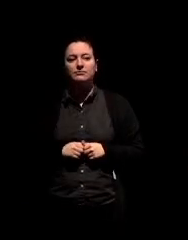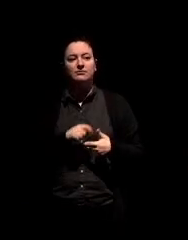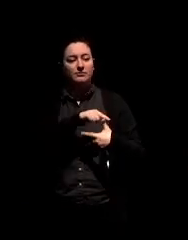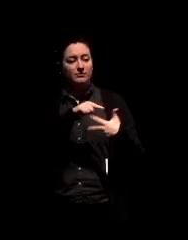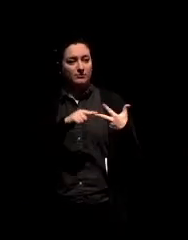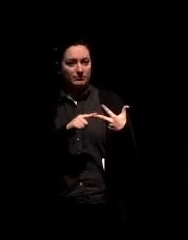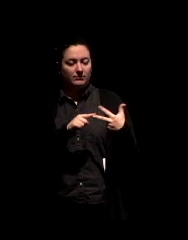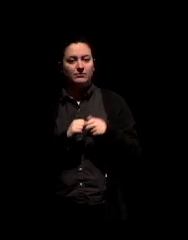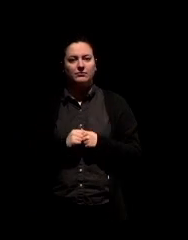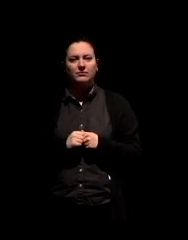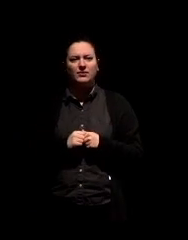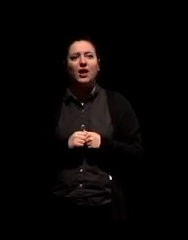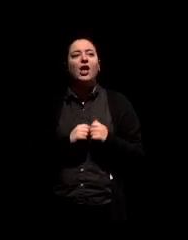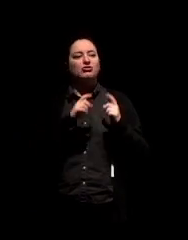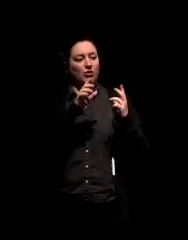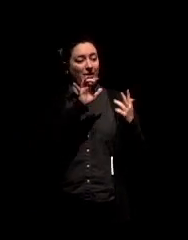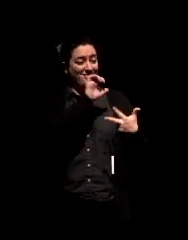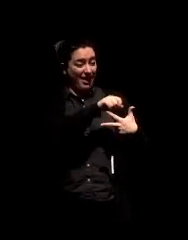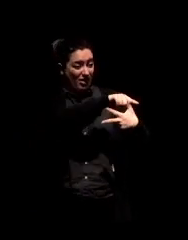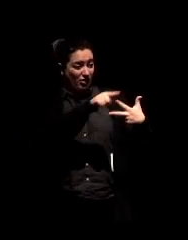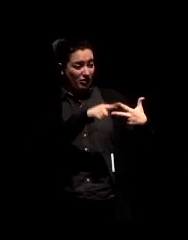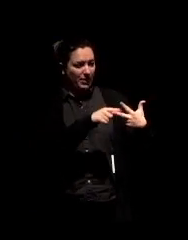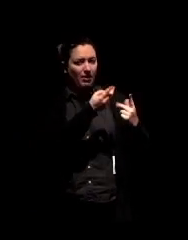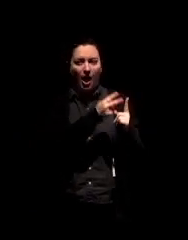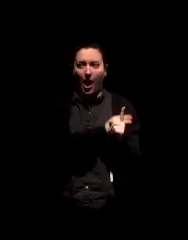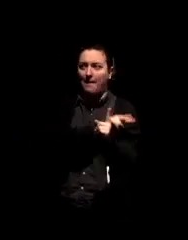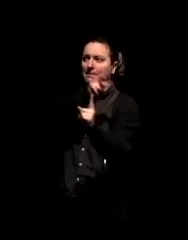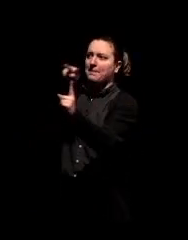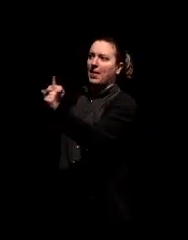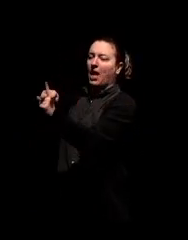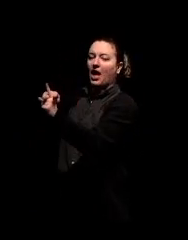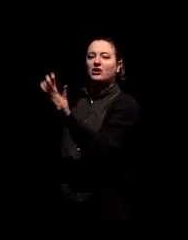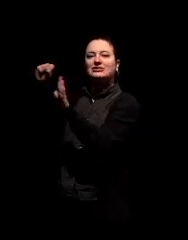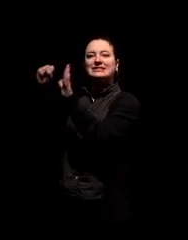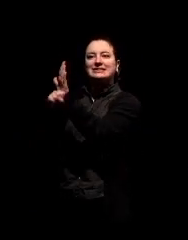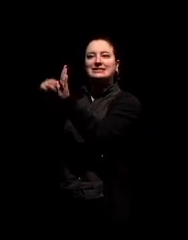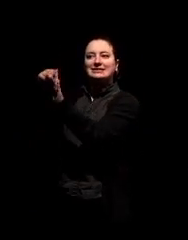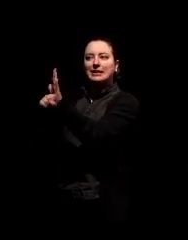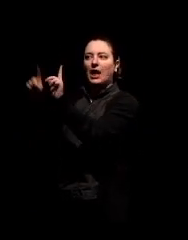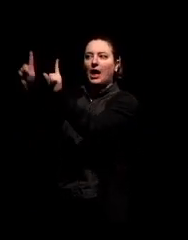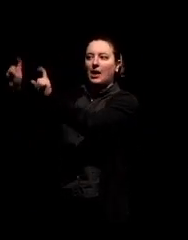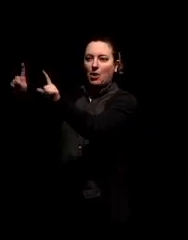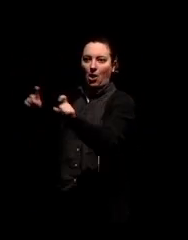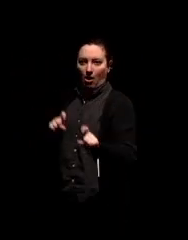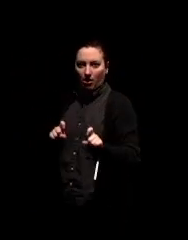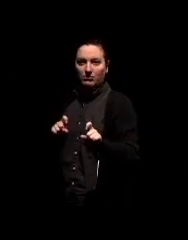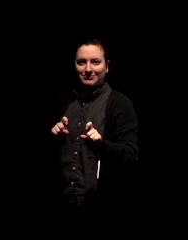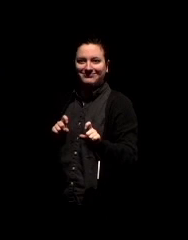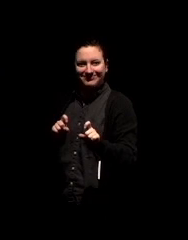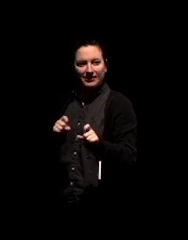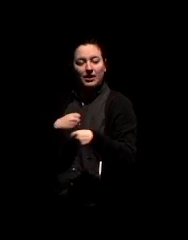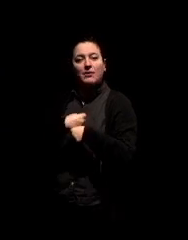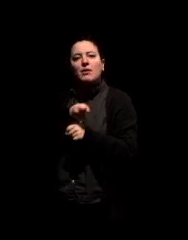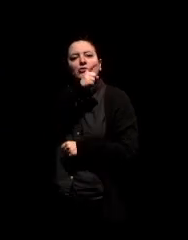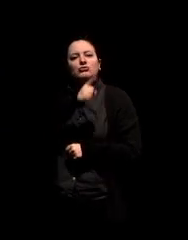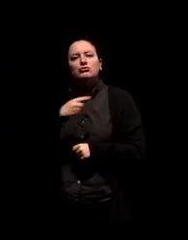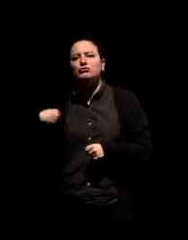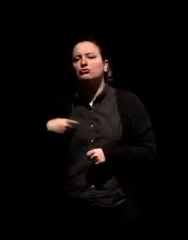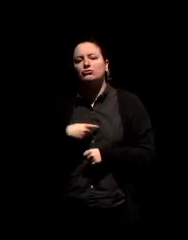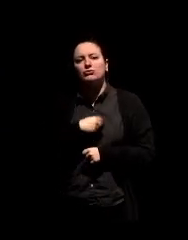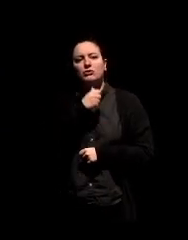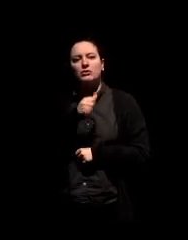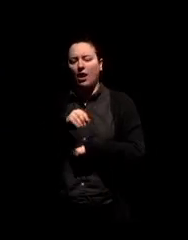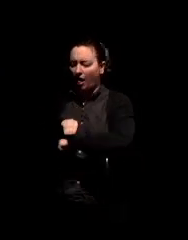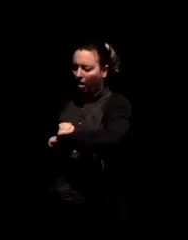our guiding principles for these experiments so that we ensure that we're not causing emotional and mental harm